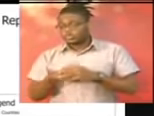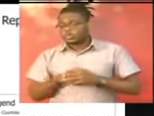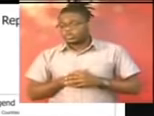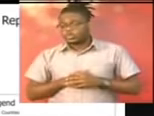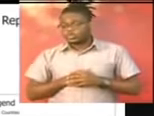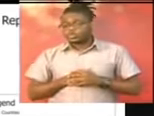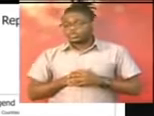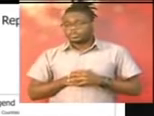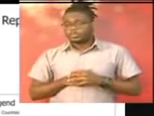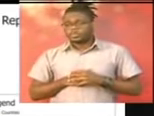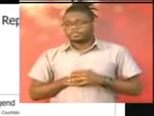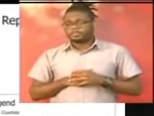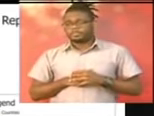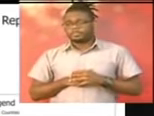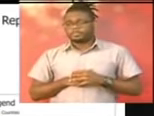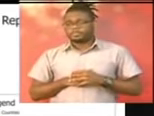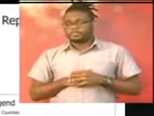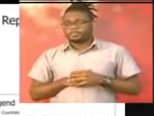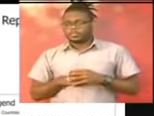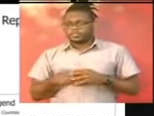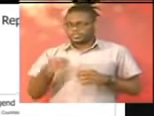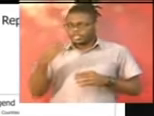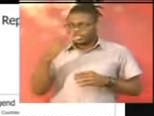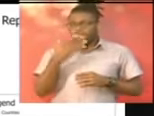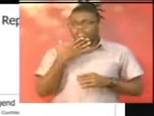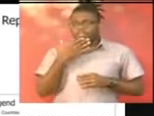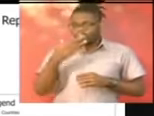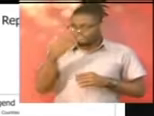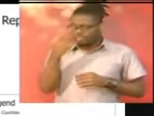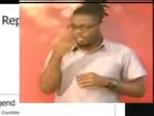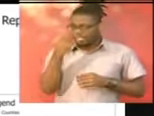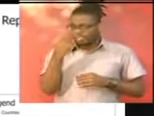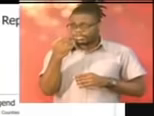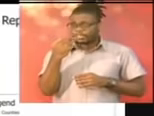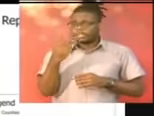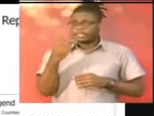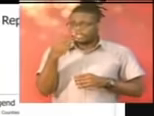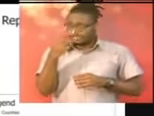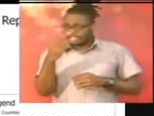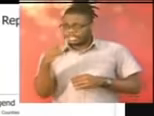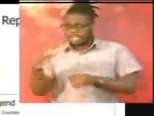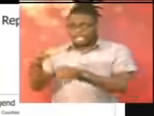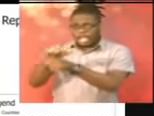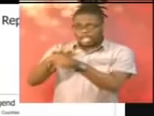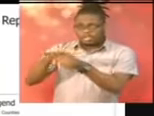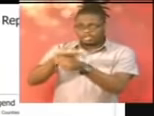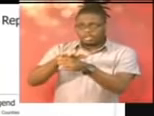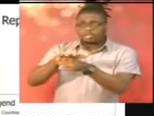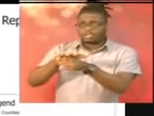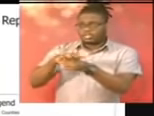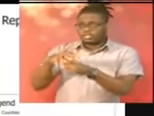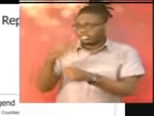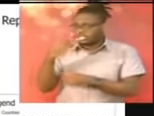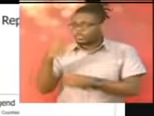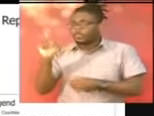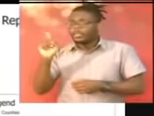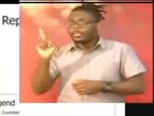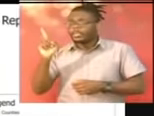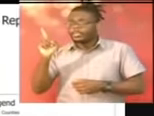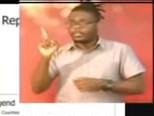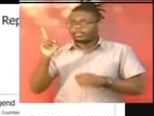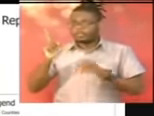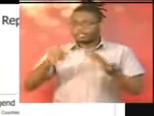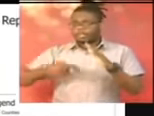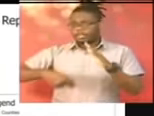in red represent those areas which are showing increases, and those in blue represent the areas which are showing decreases. Those which are